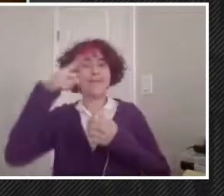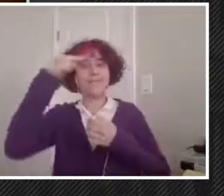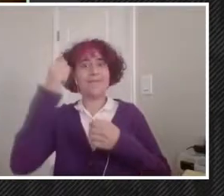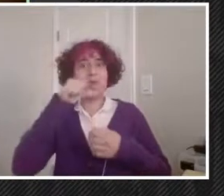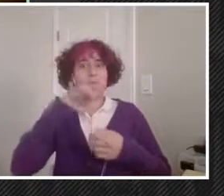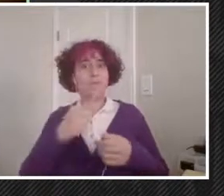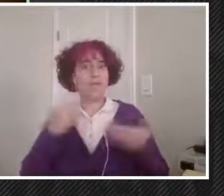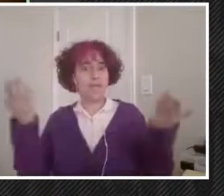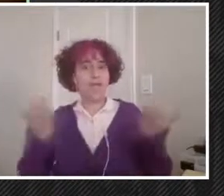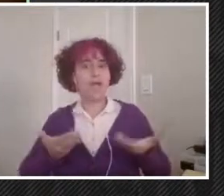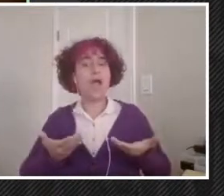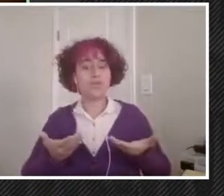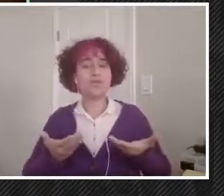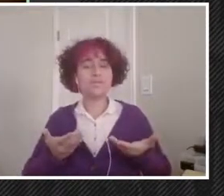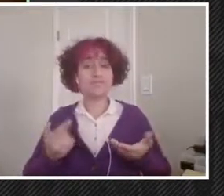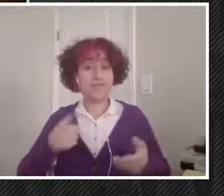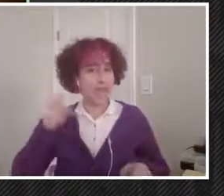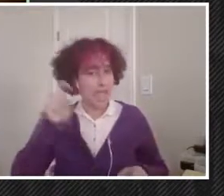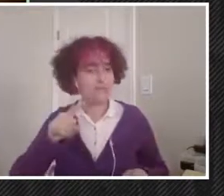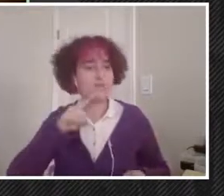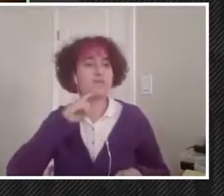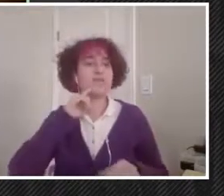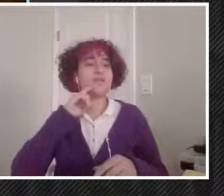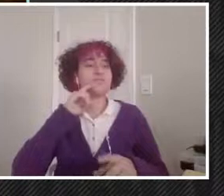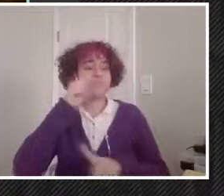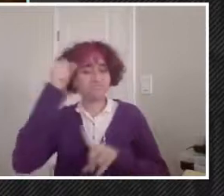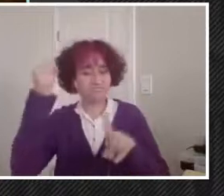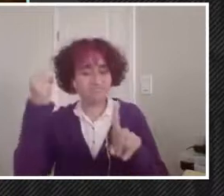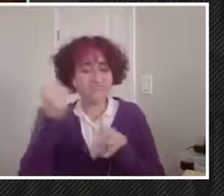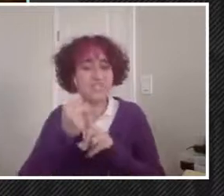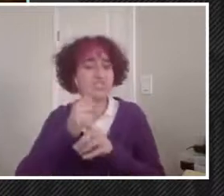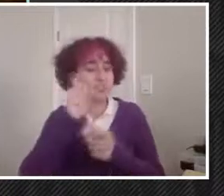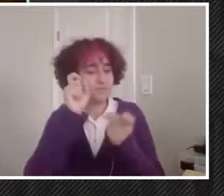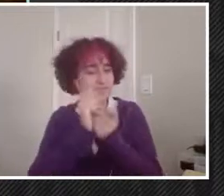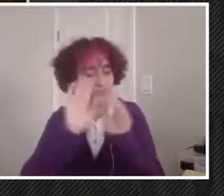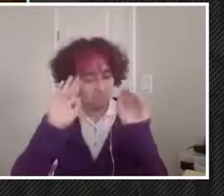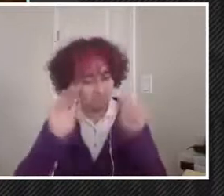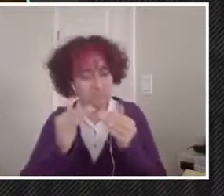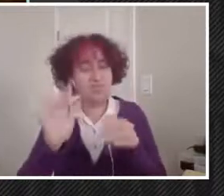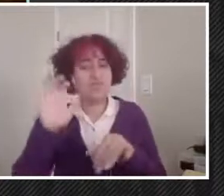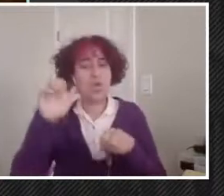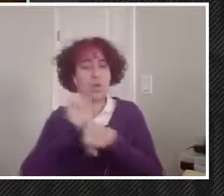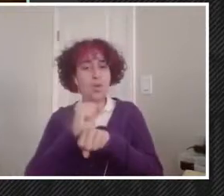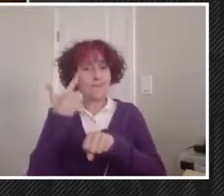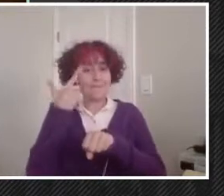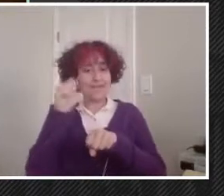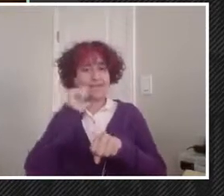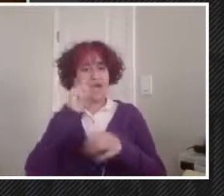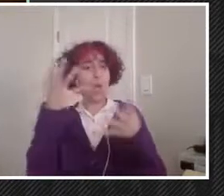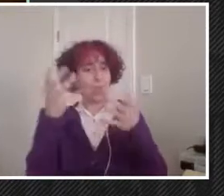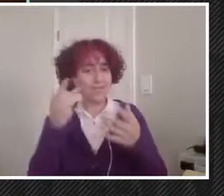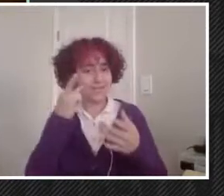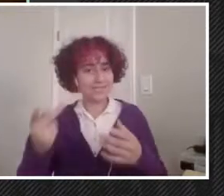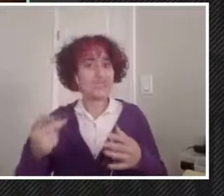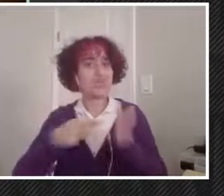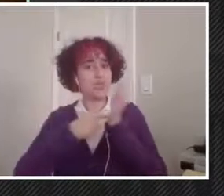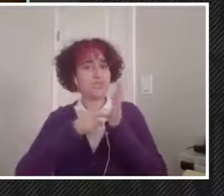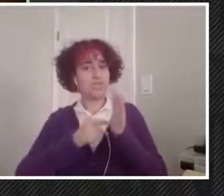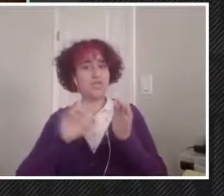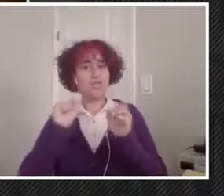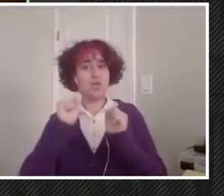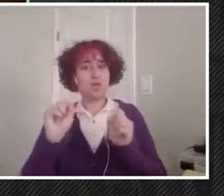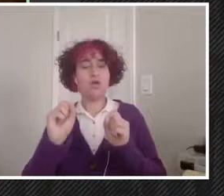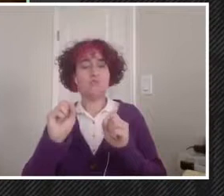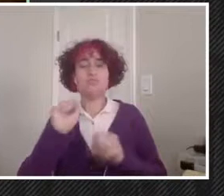be intentional about that work, because I'm intentional about seeing the representation of all of our people. I